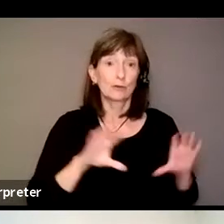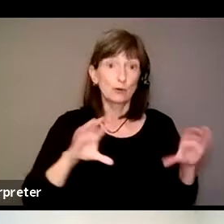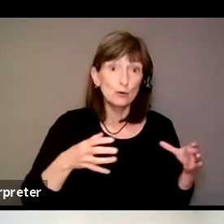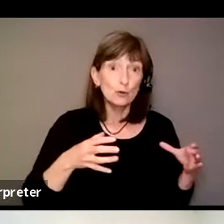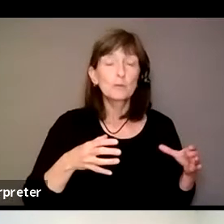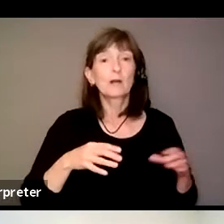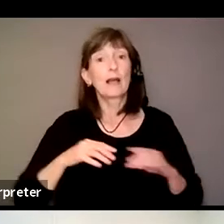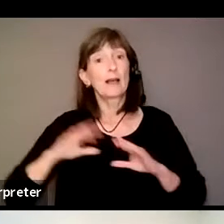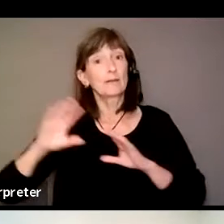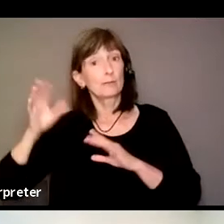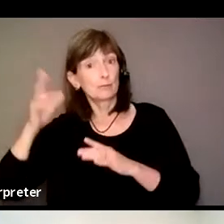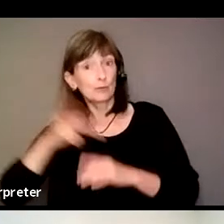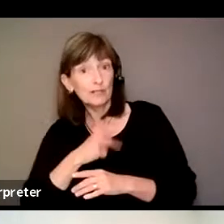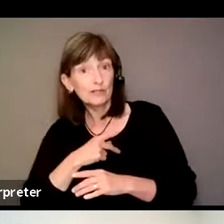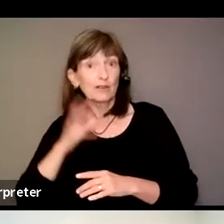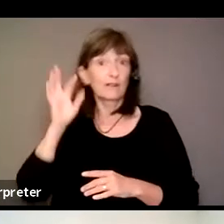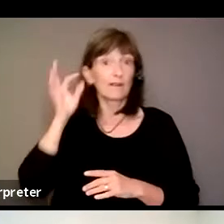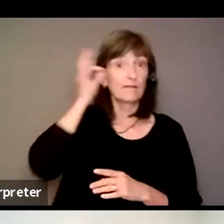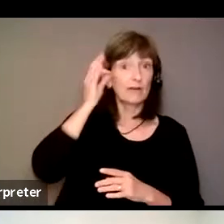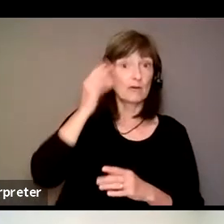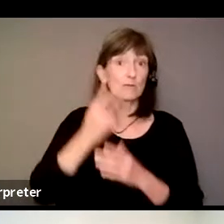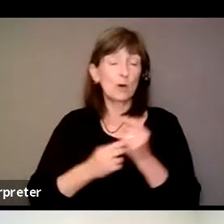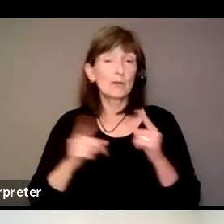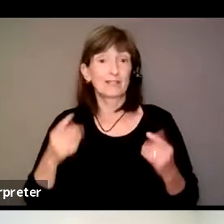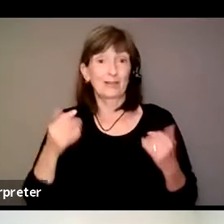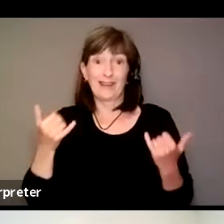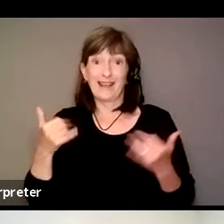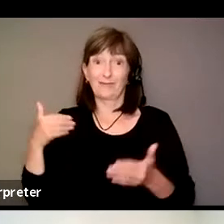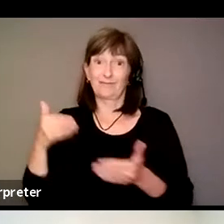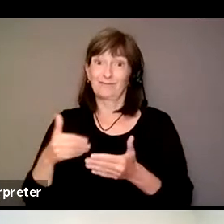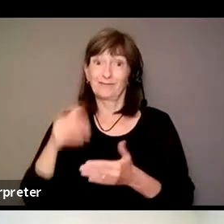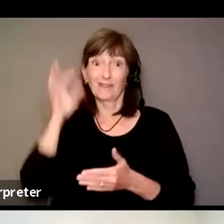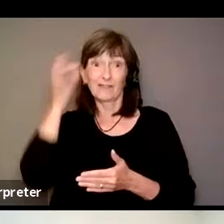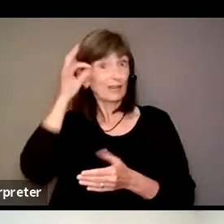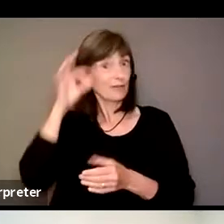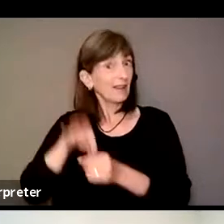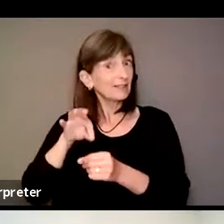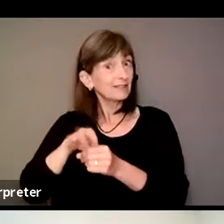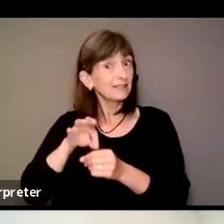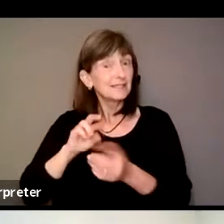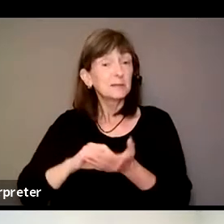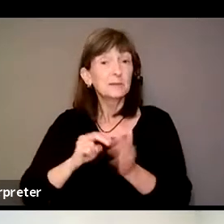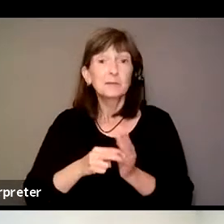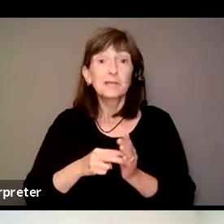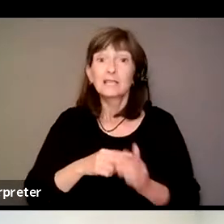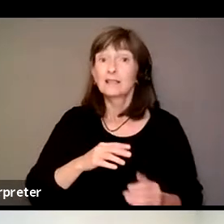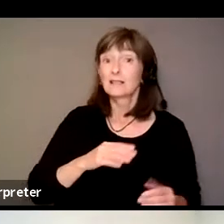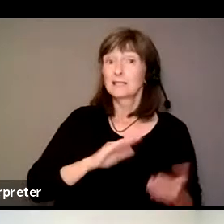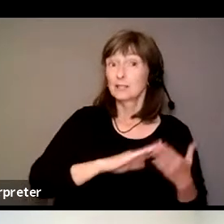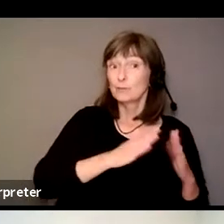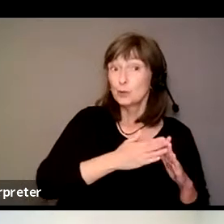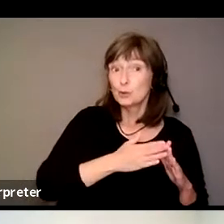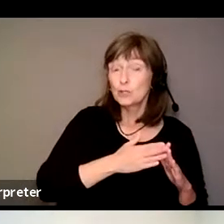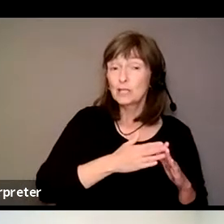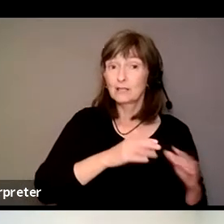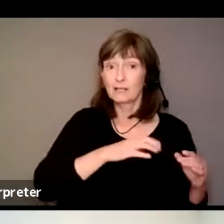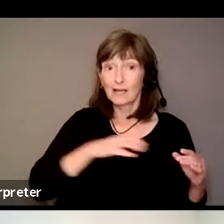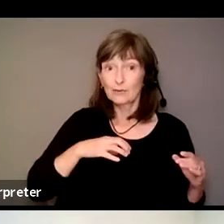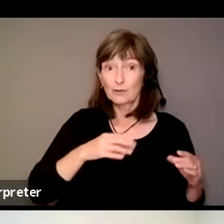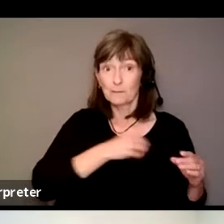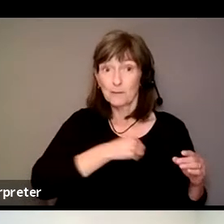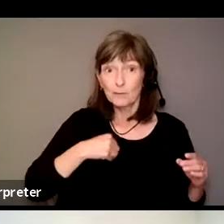counterparts. So with the federal election on the horizon, it's an opportunity for municipal candidates and voters alike to raise these